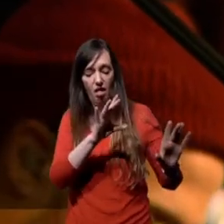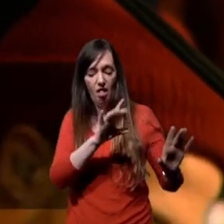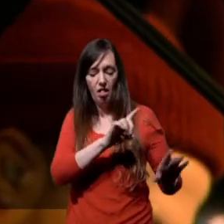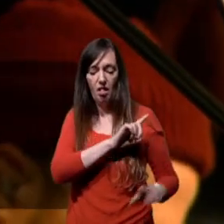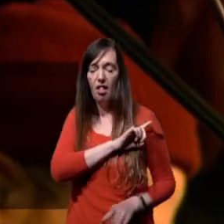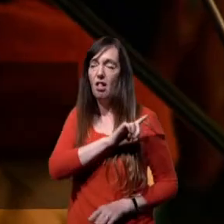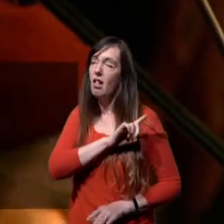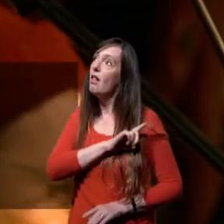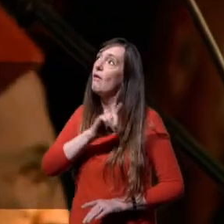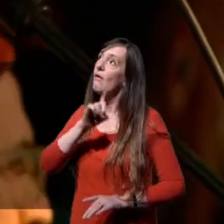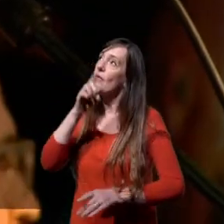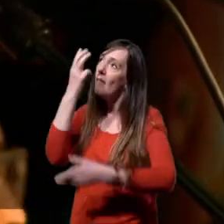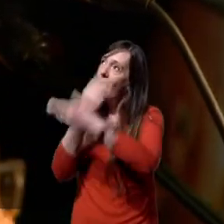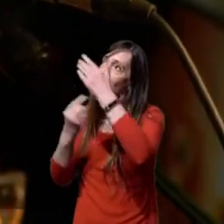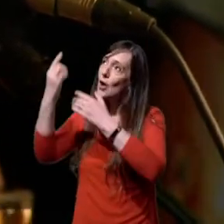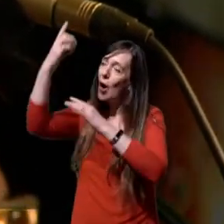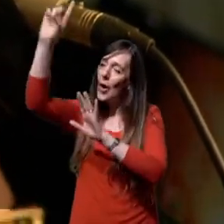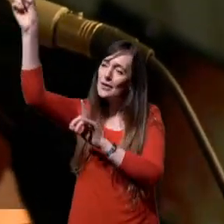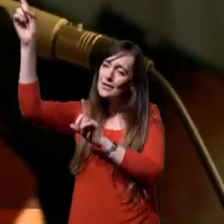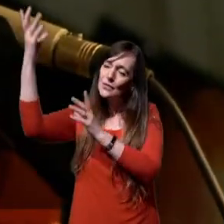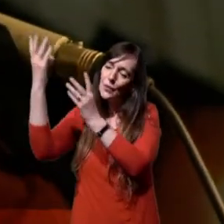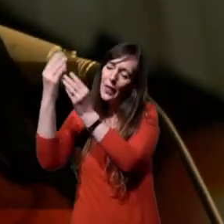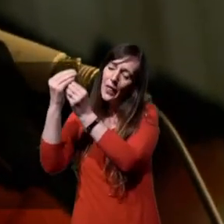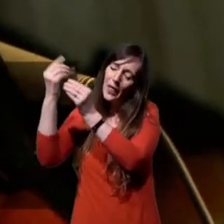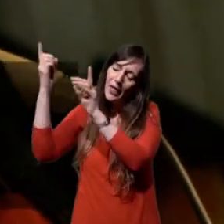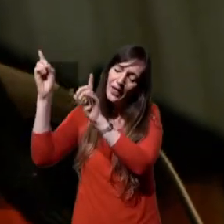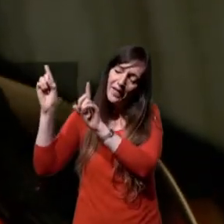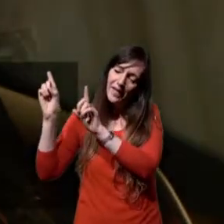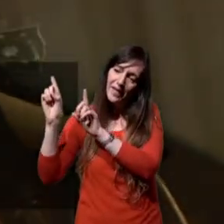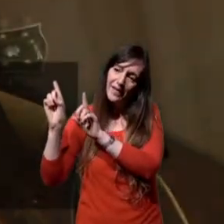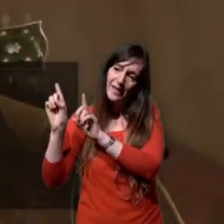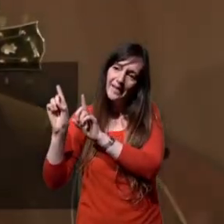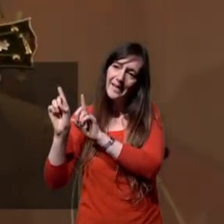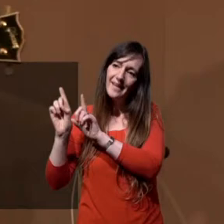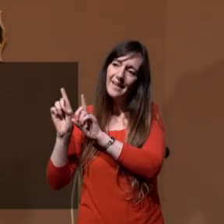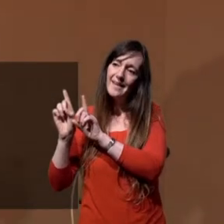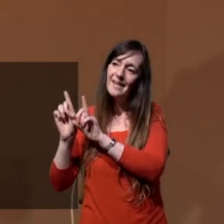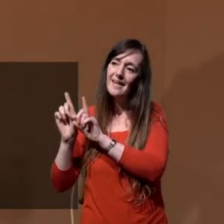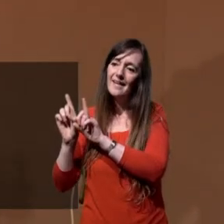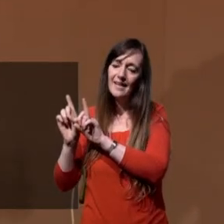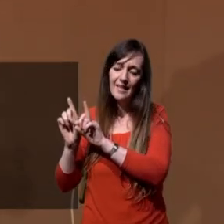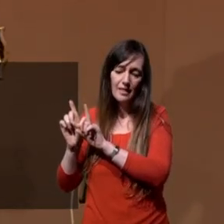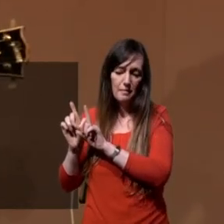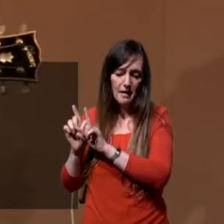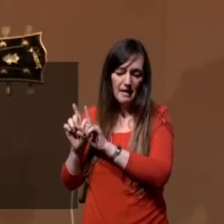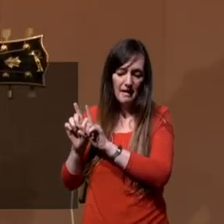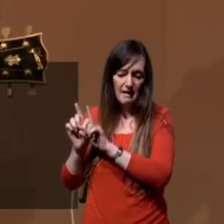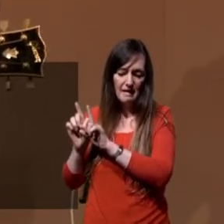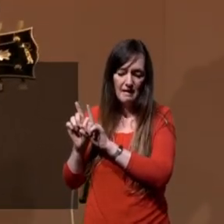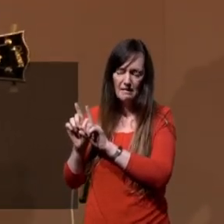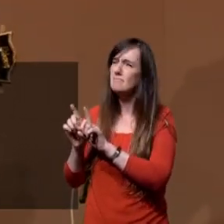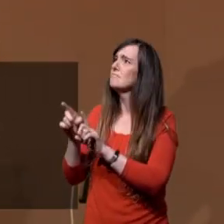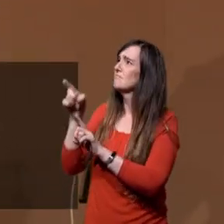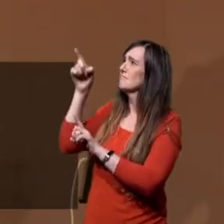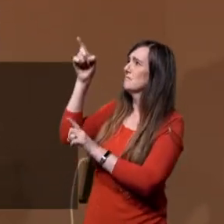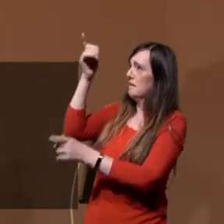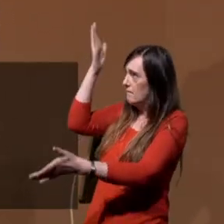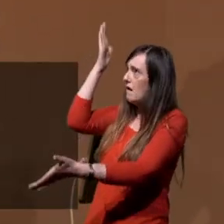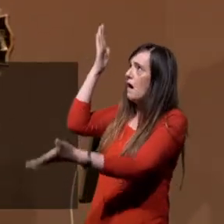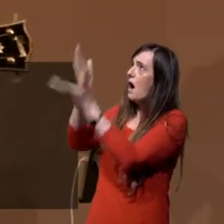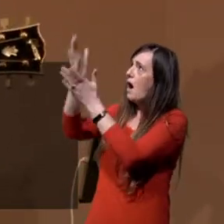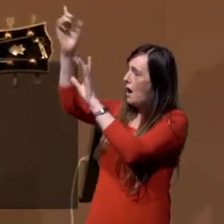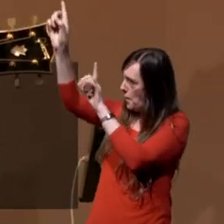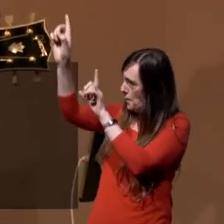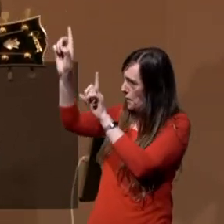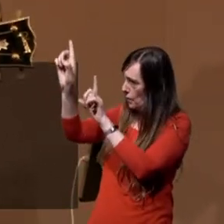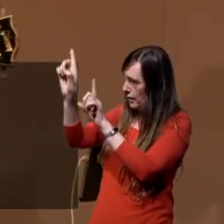evil, for my God is with me. And if